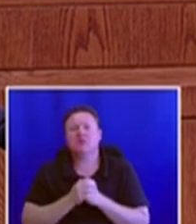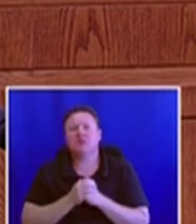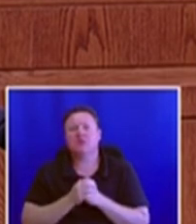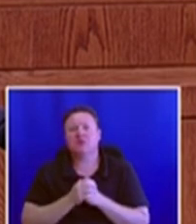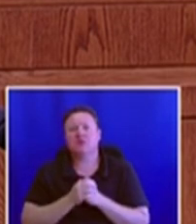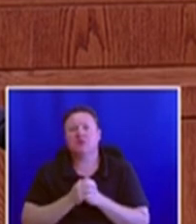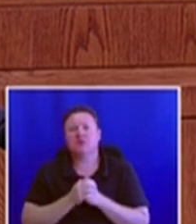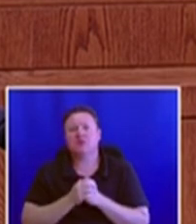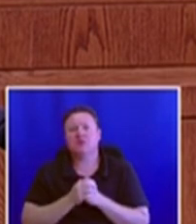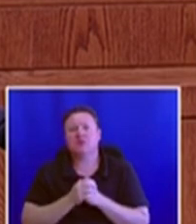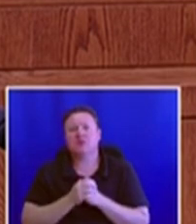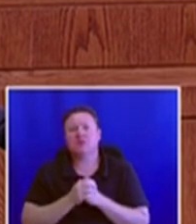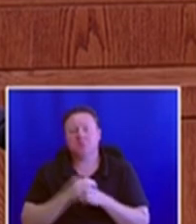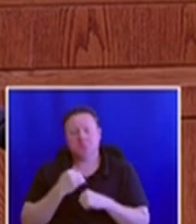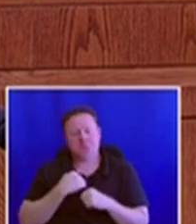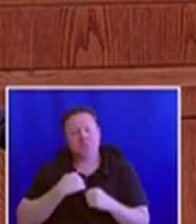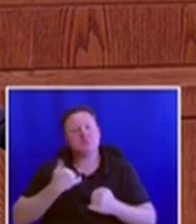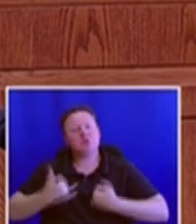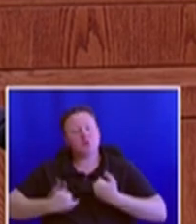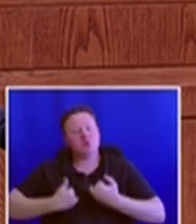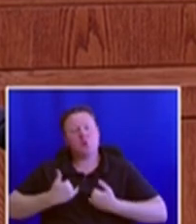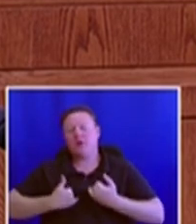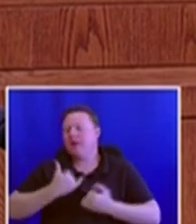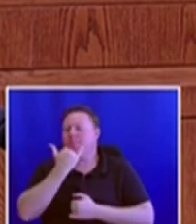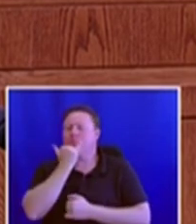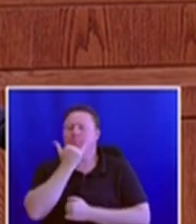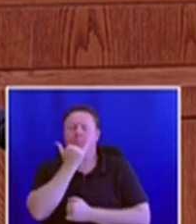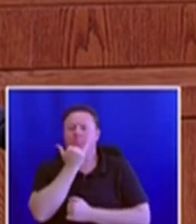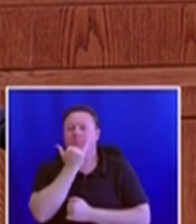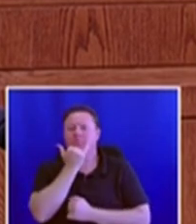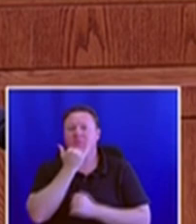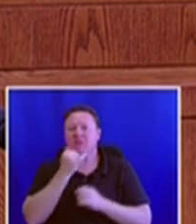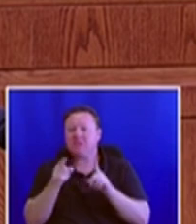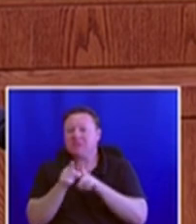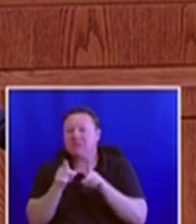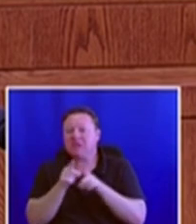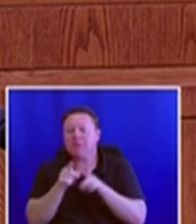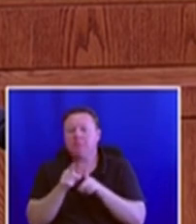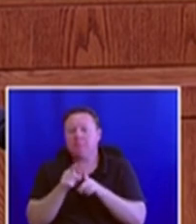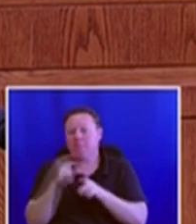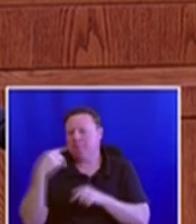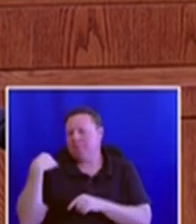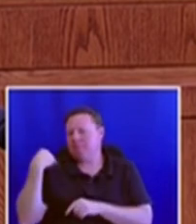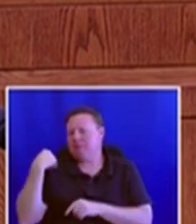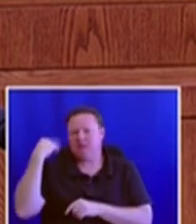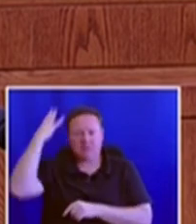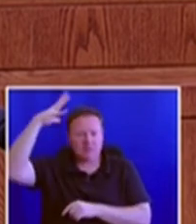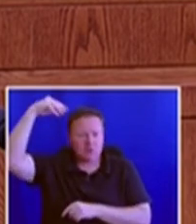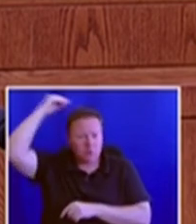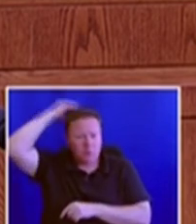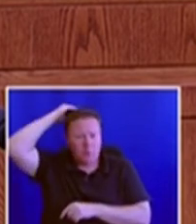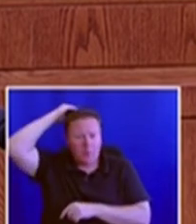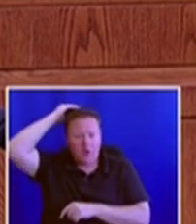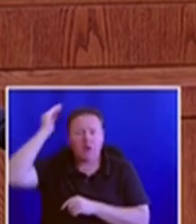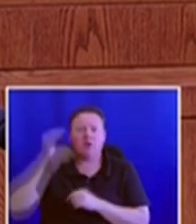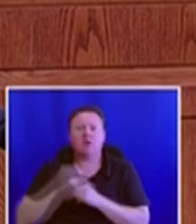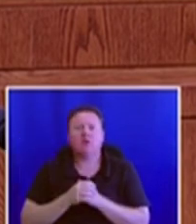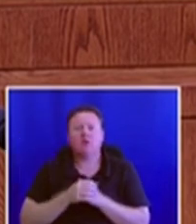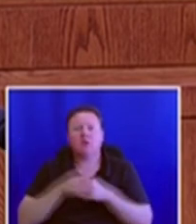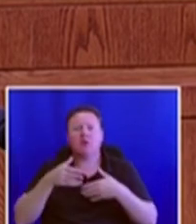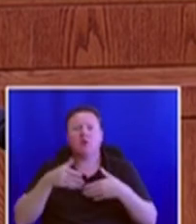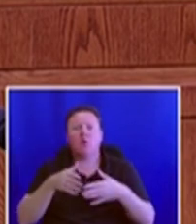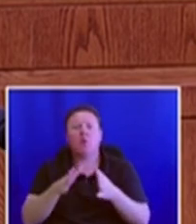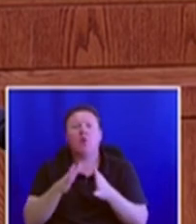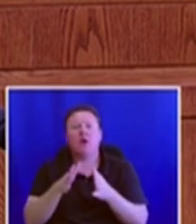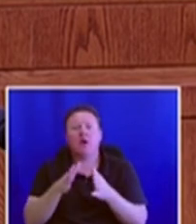great joy for me, and indeed, I think, for Minister Dlamini Zuma, in the manner in